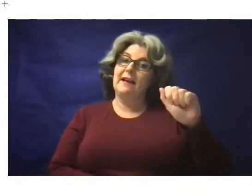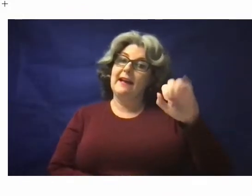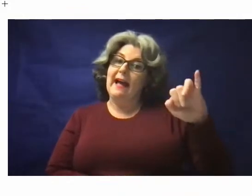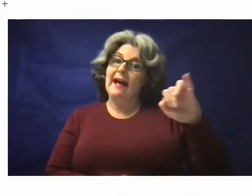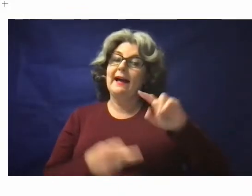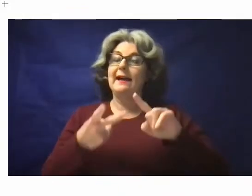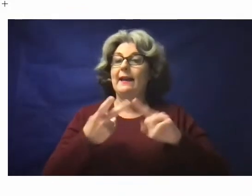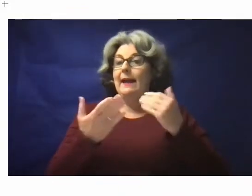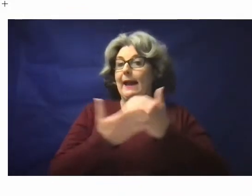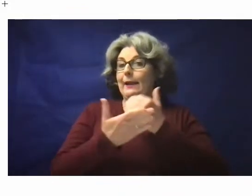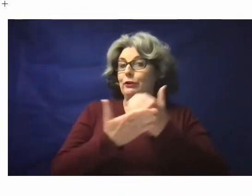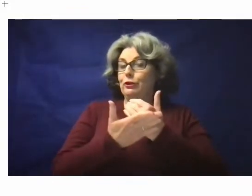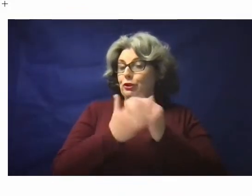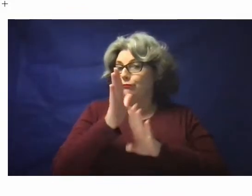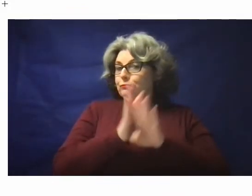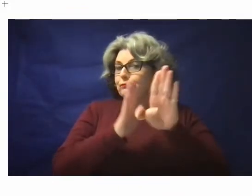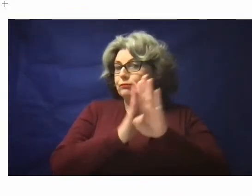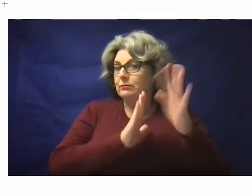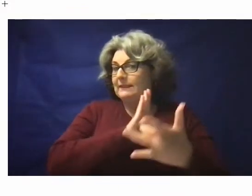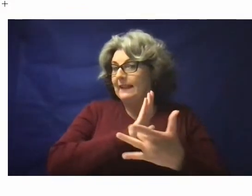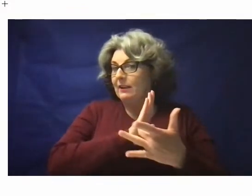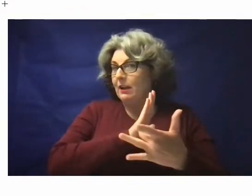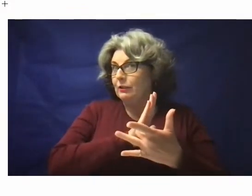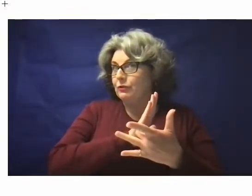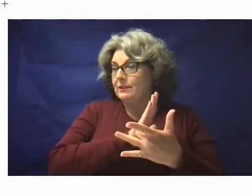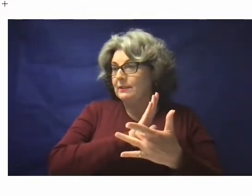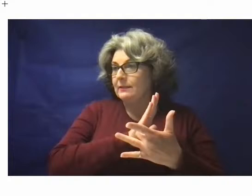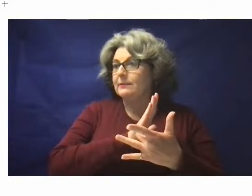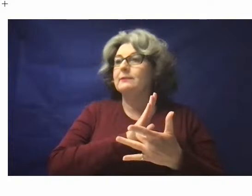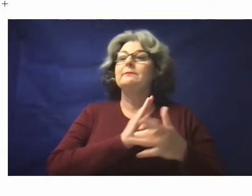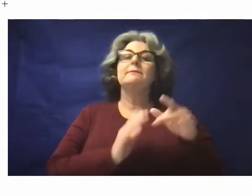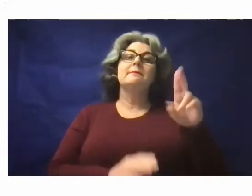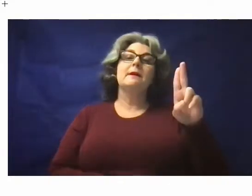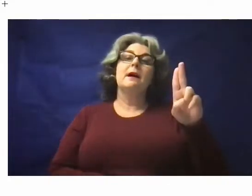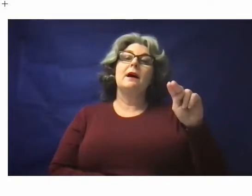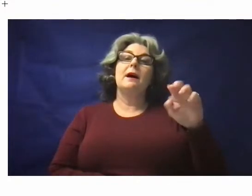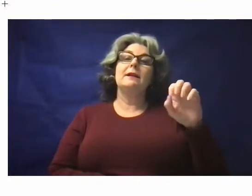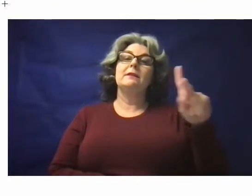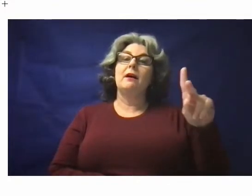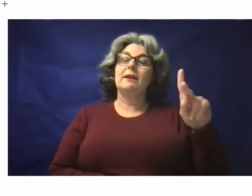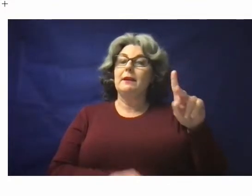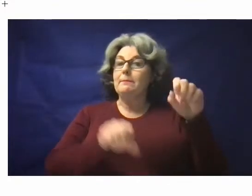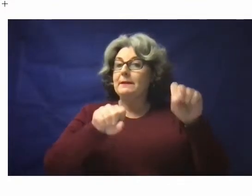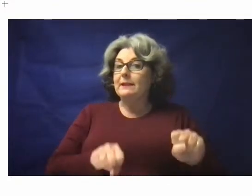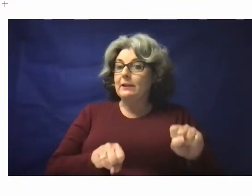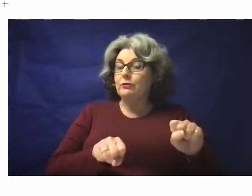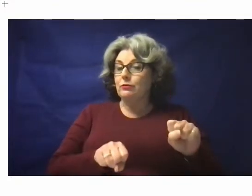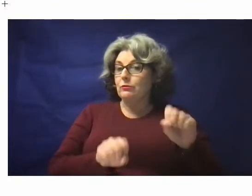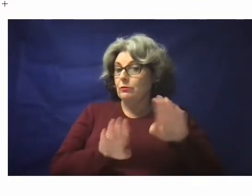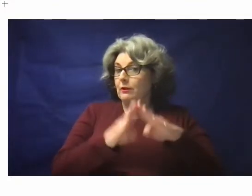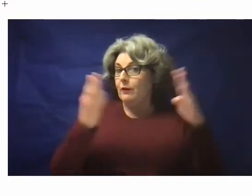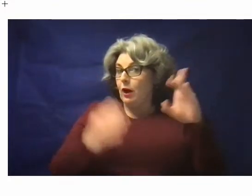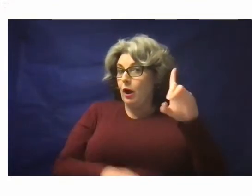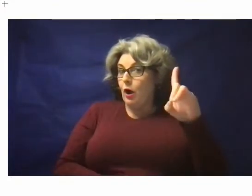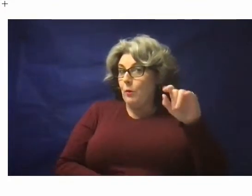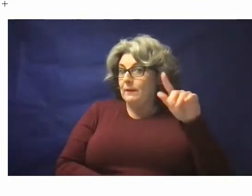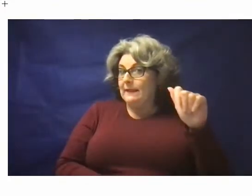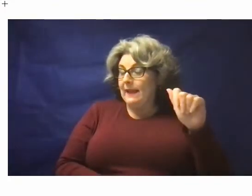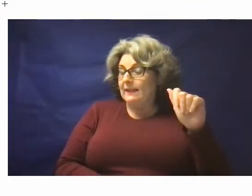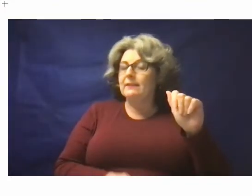emerging technologies, unlocking the potential of open data, and enabling the way to the digital